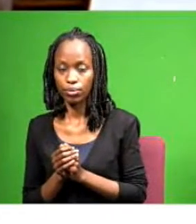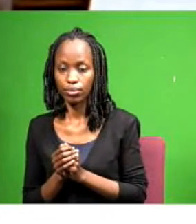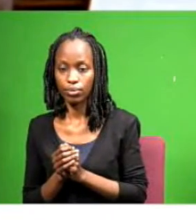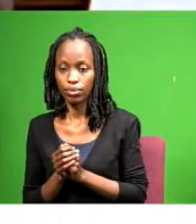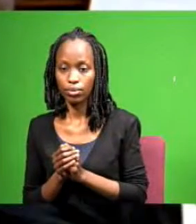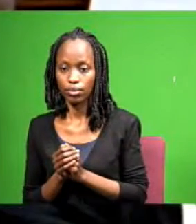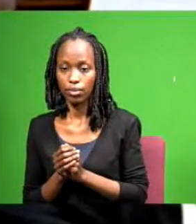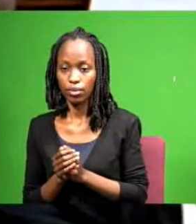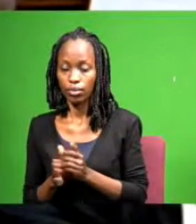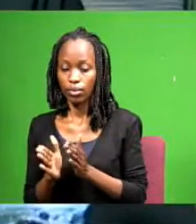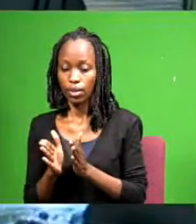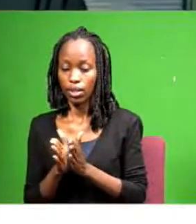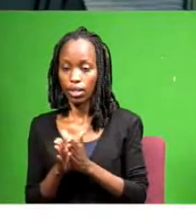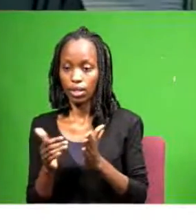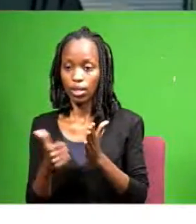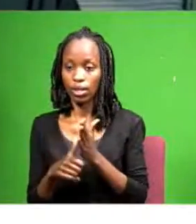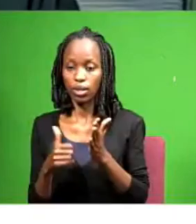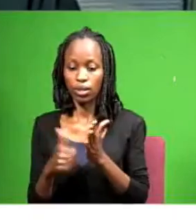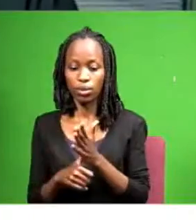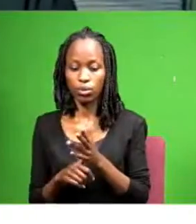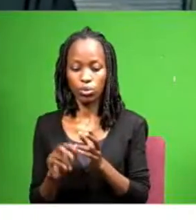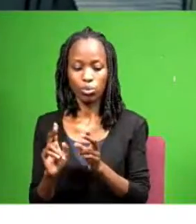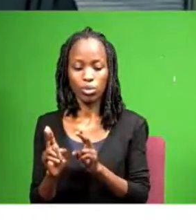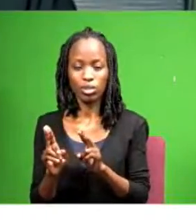The issues were common,